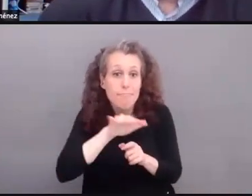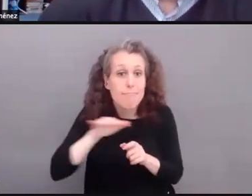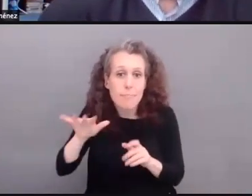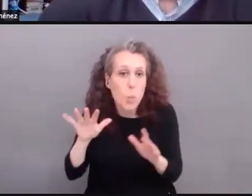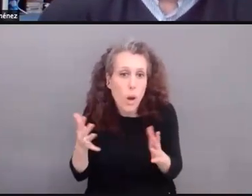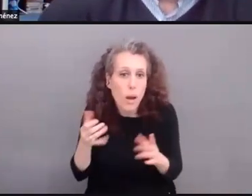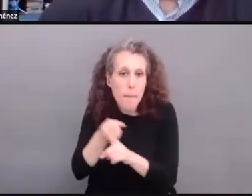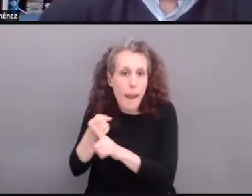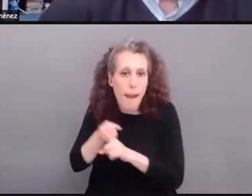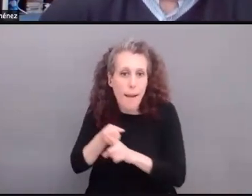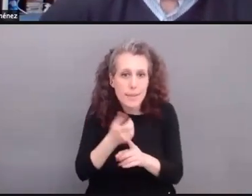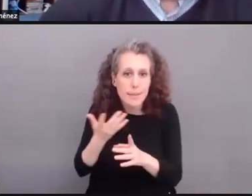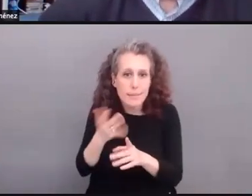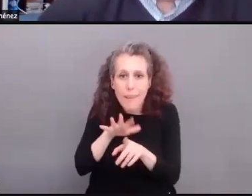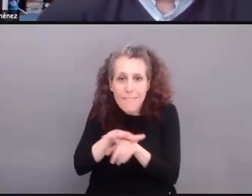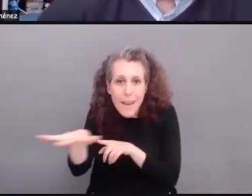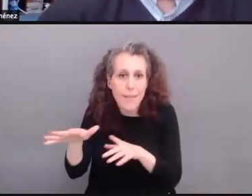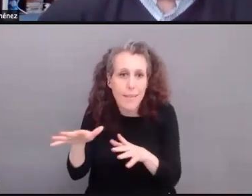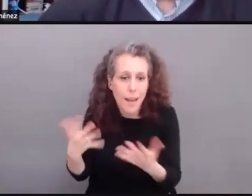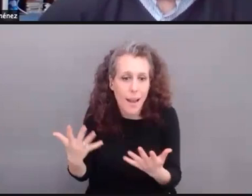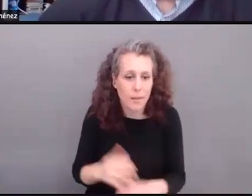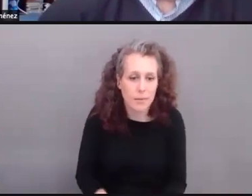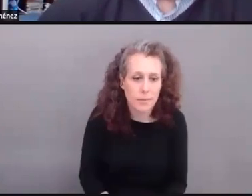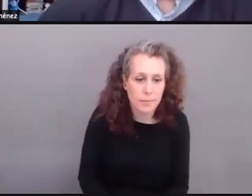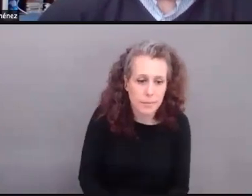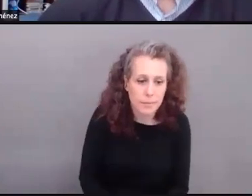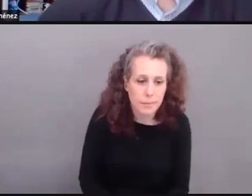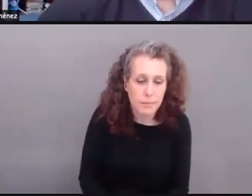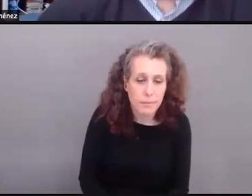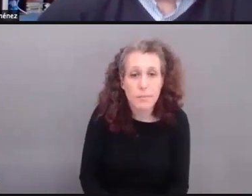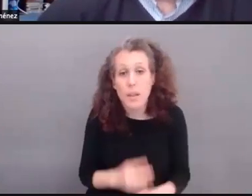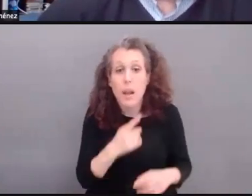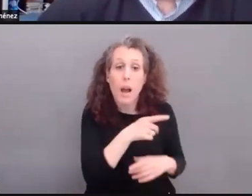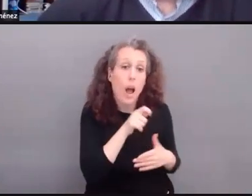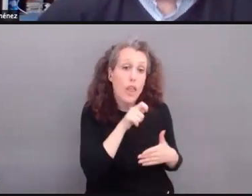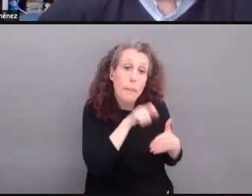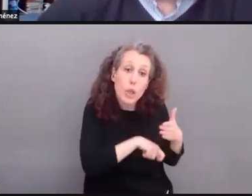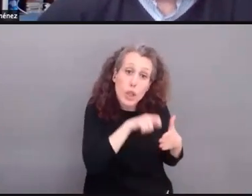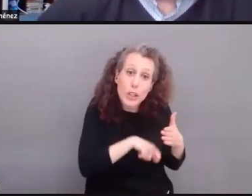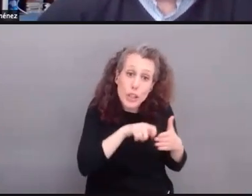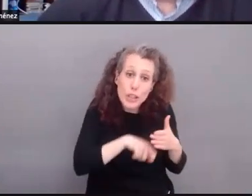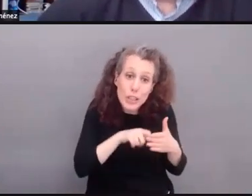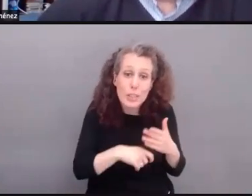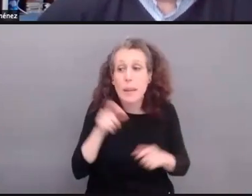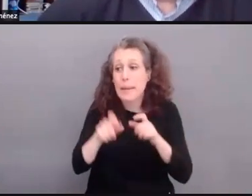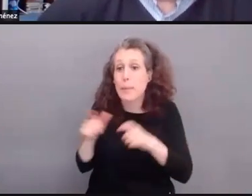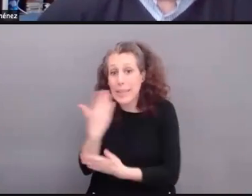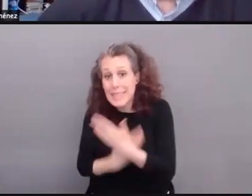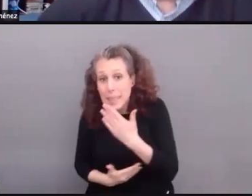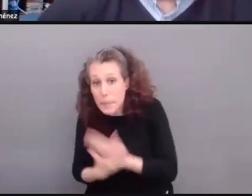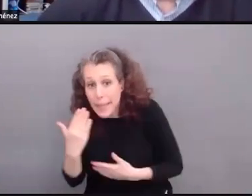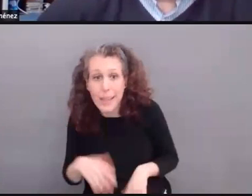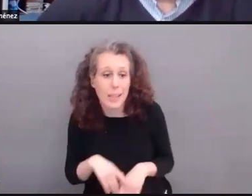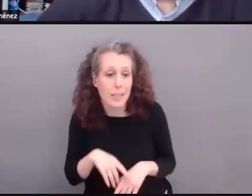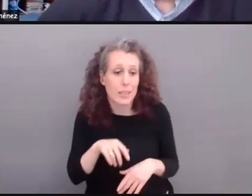between public legislators and public procurers, people with disabilities,